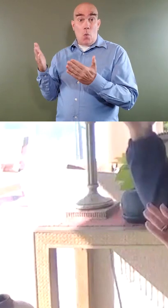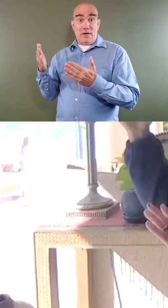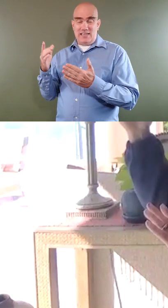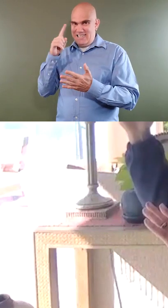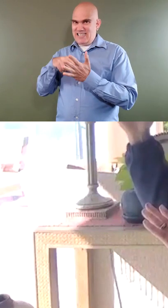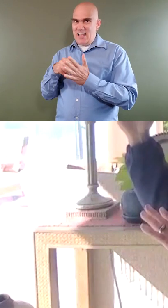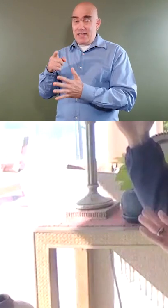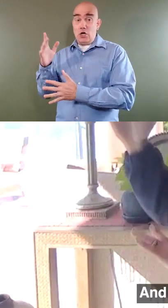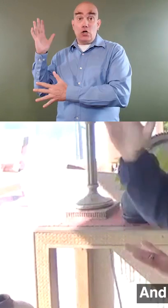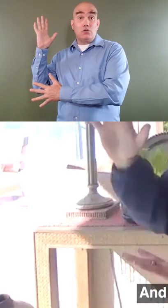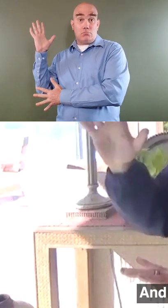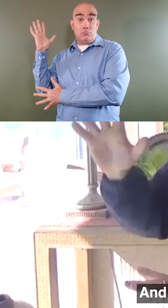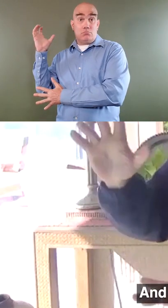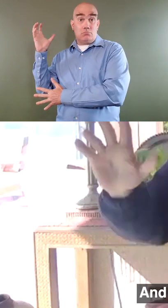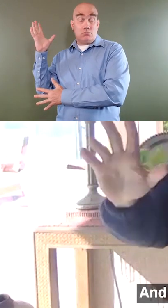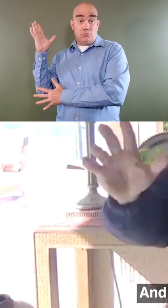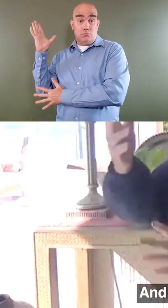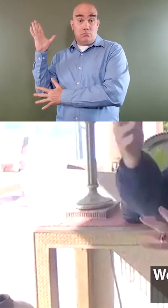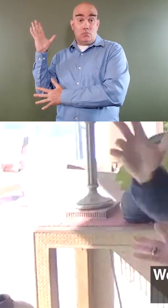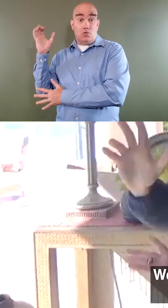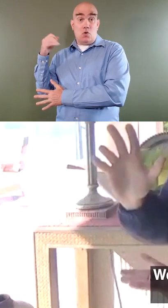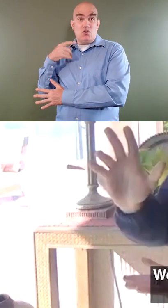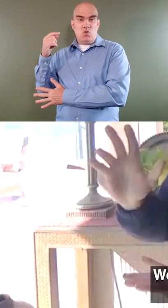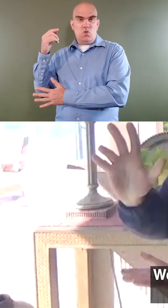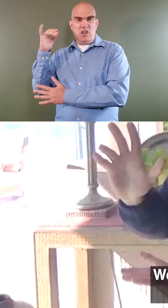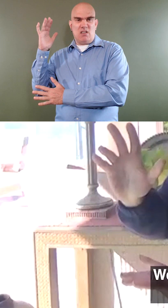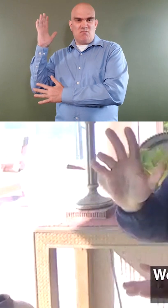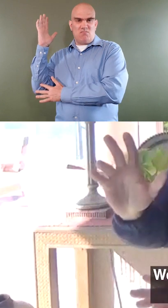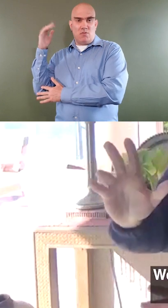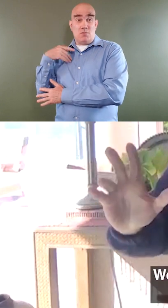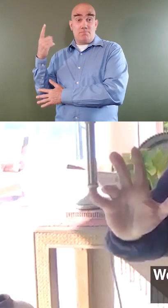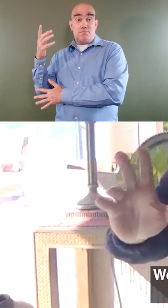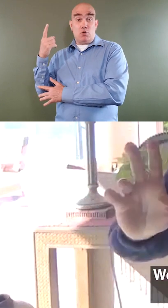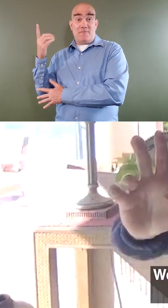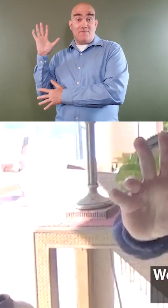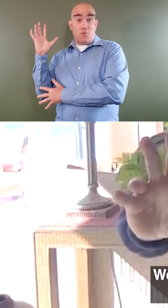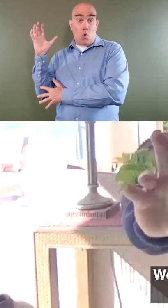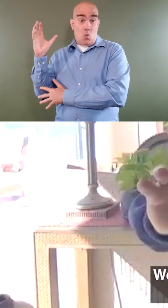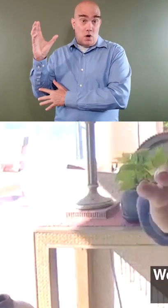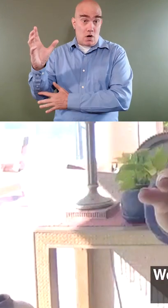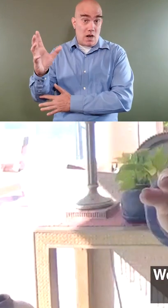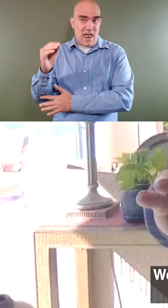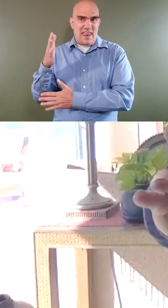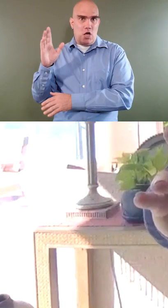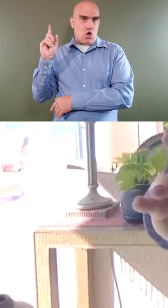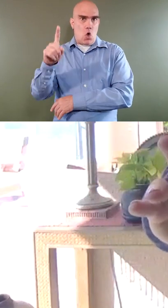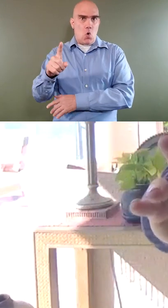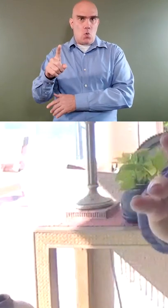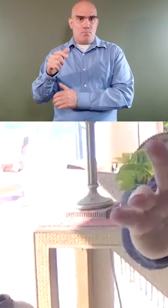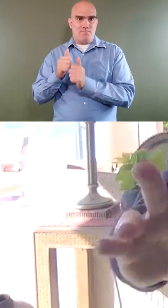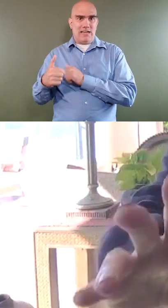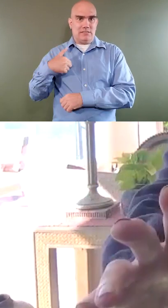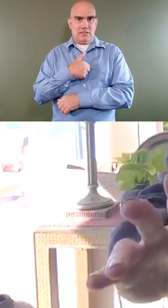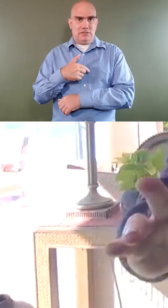is there. And we're just going to do brush knee. We're pulling something forward and letting it go by us.